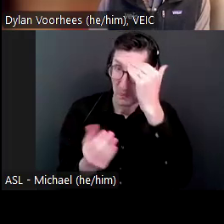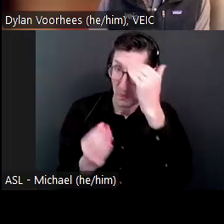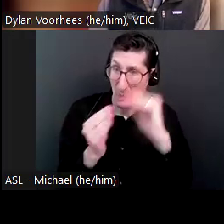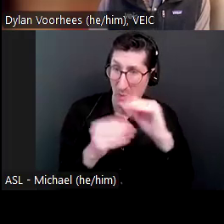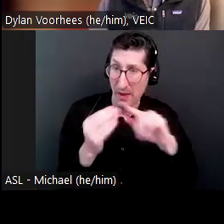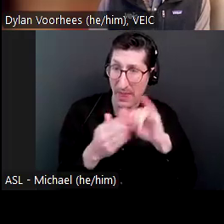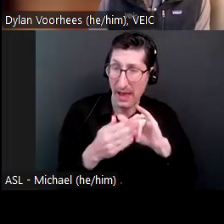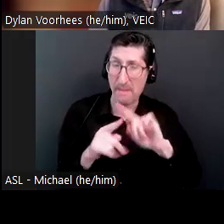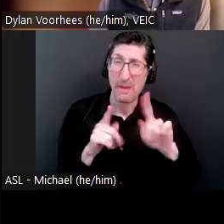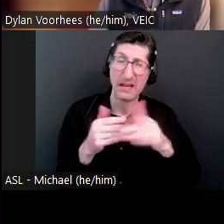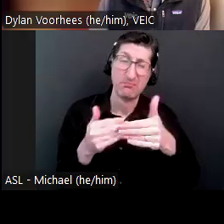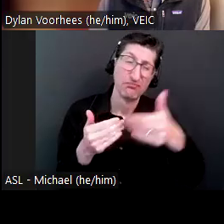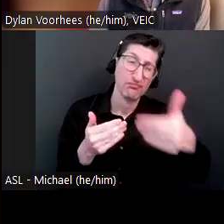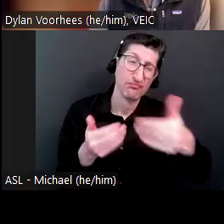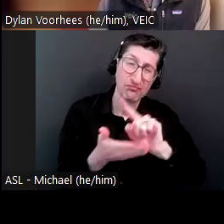coming weeks.